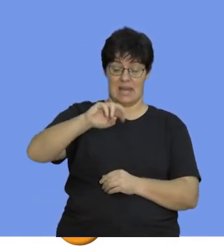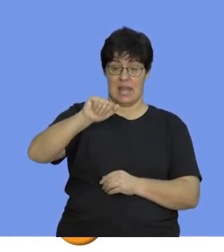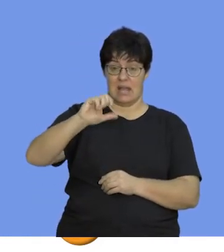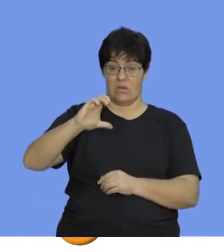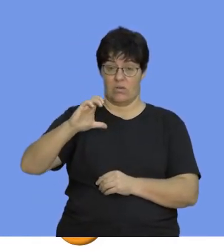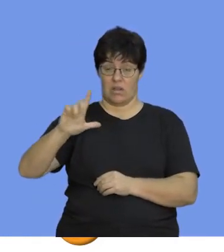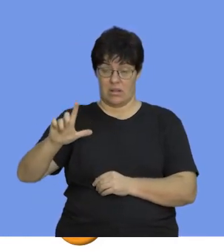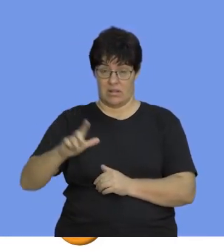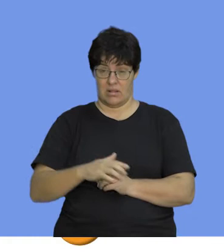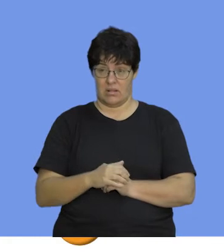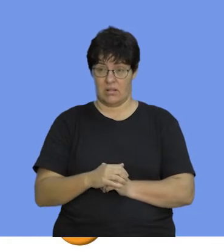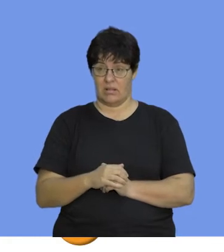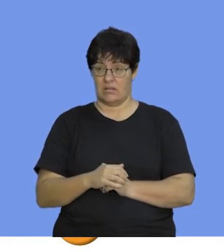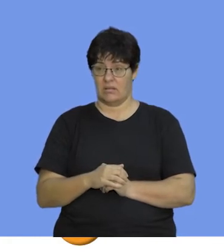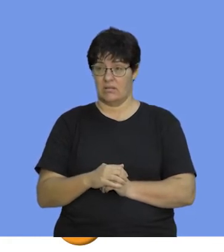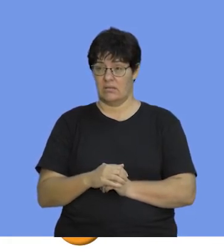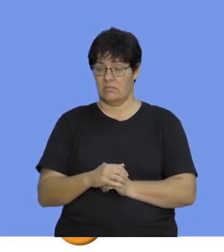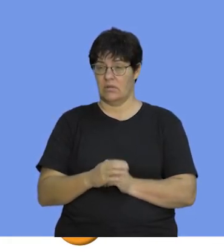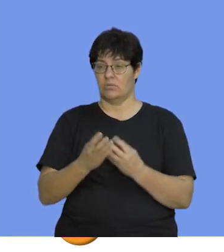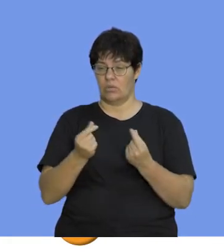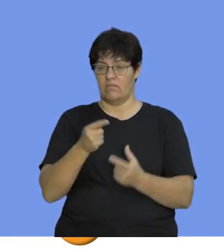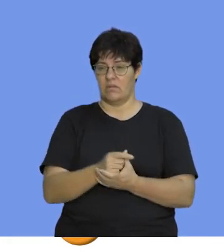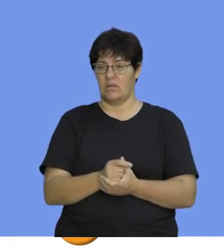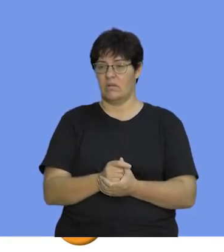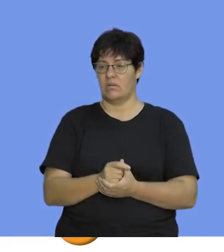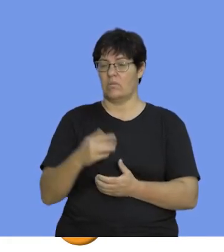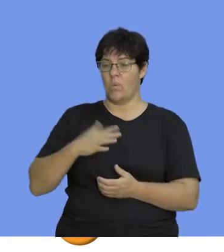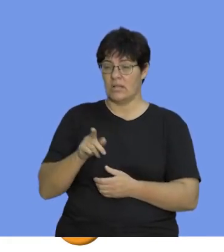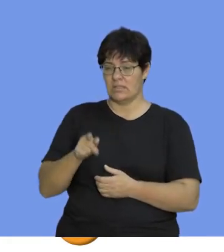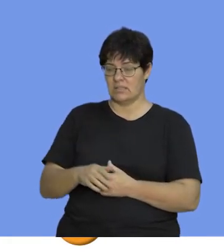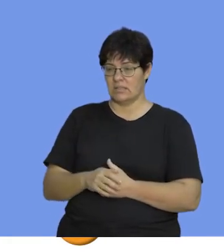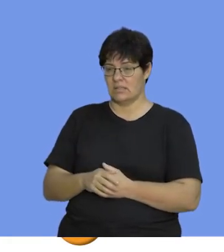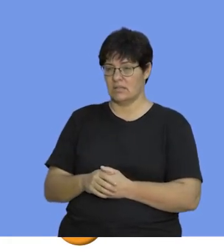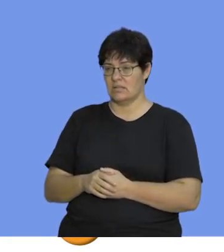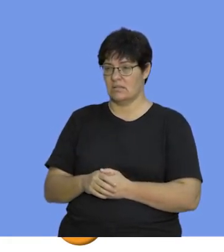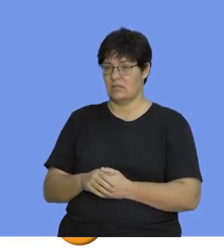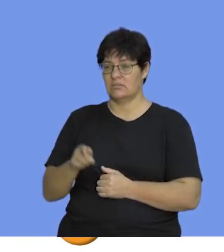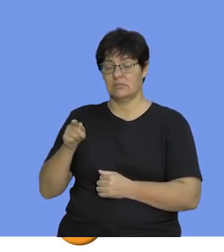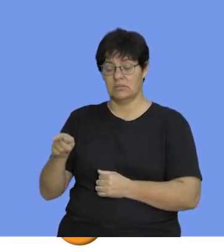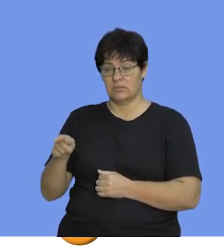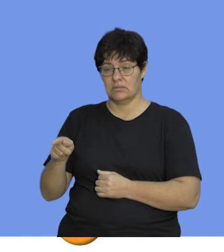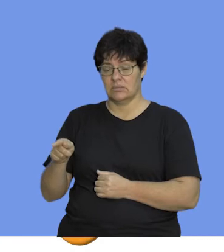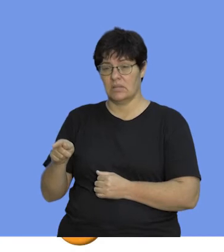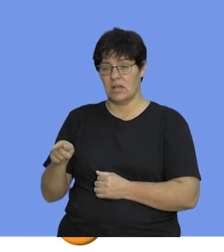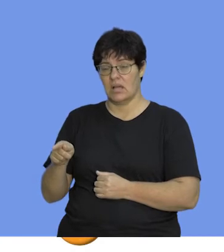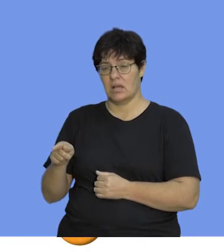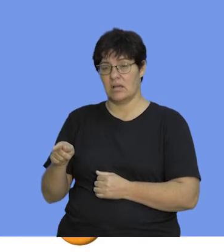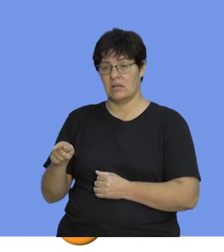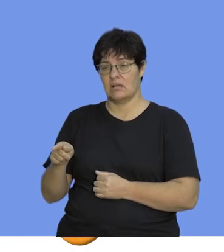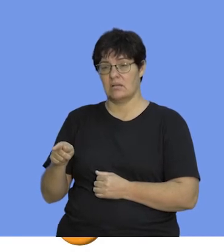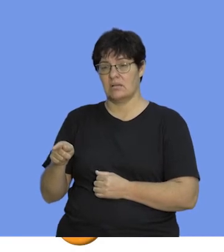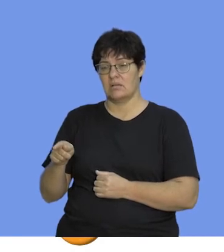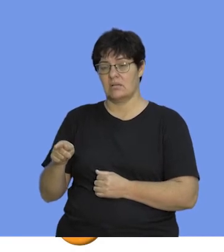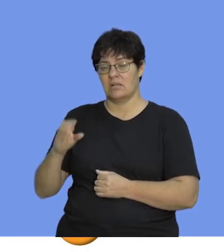the sodium chloride, okay, it will dissolve in that. So we want this solution to have